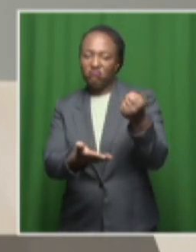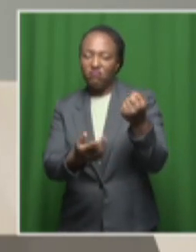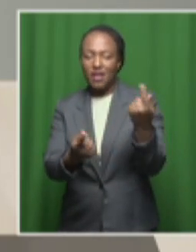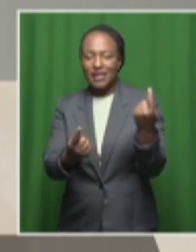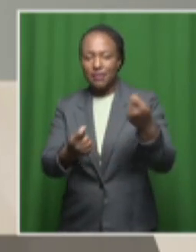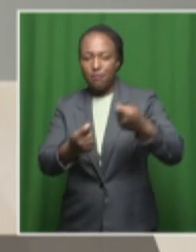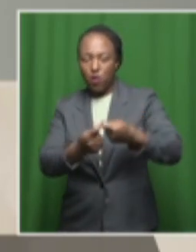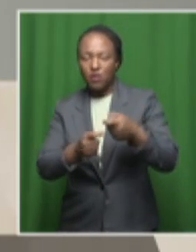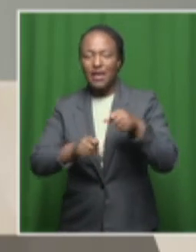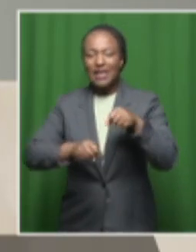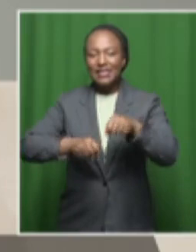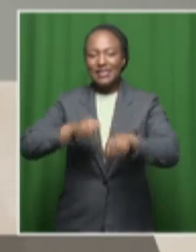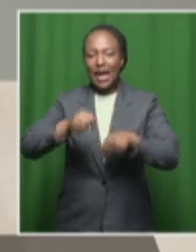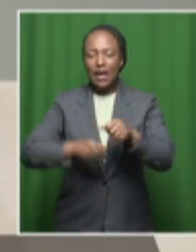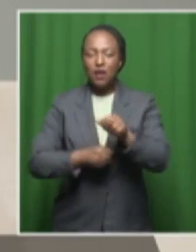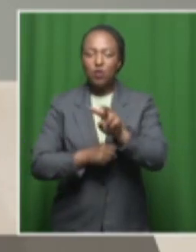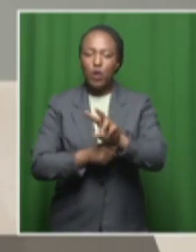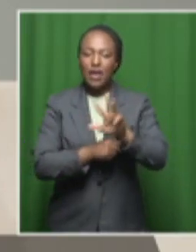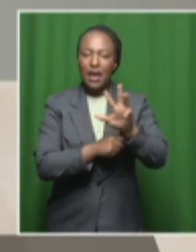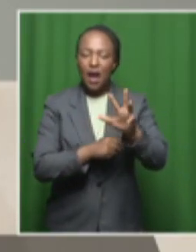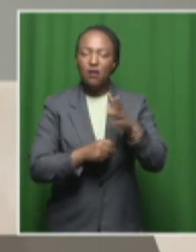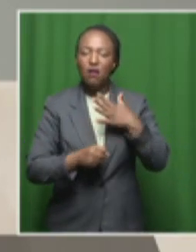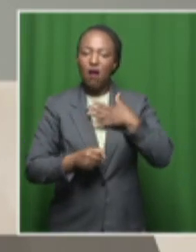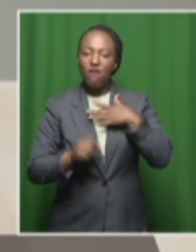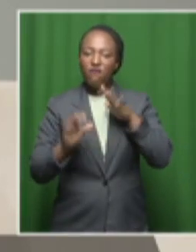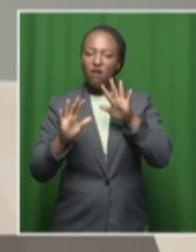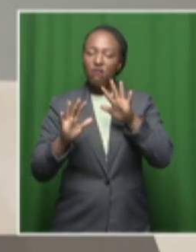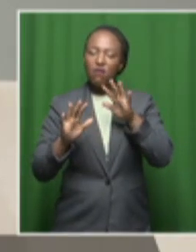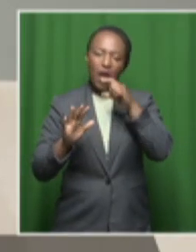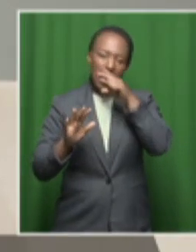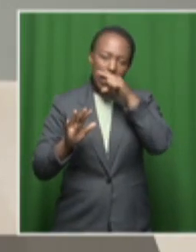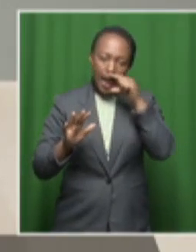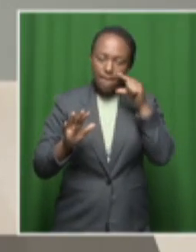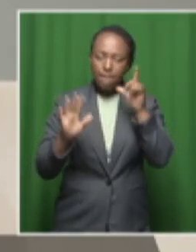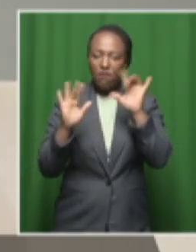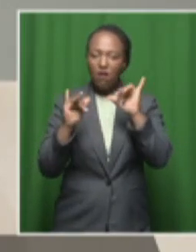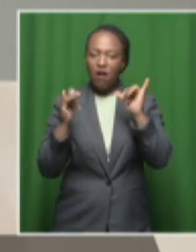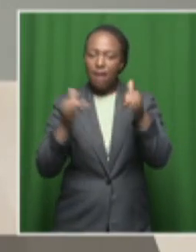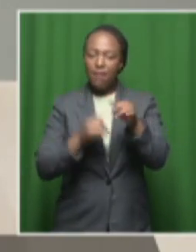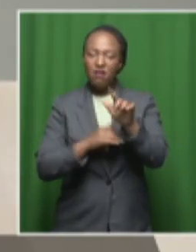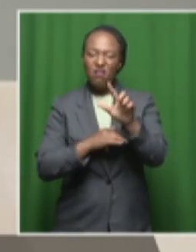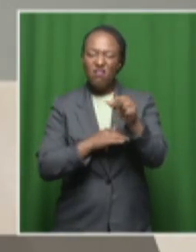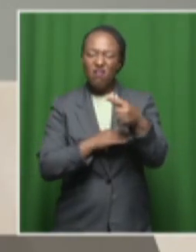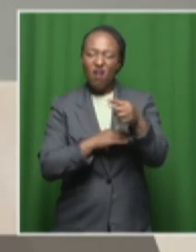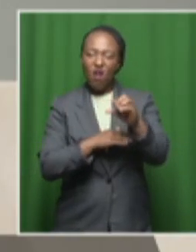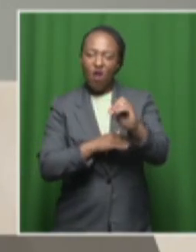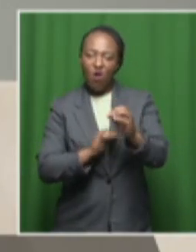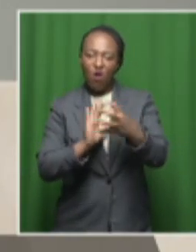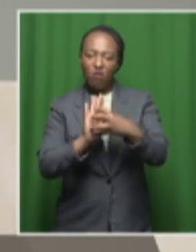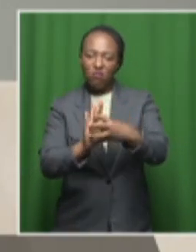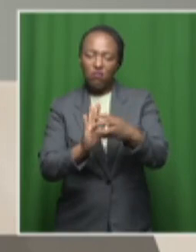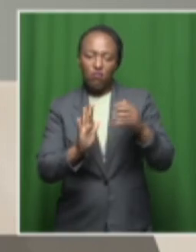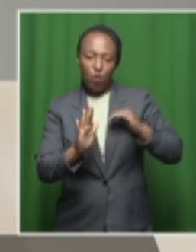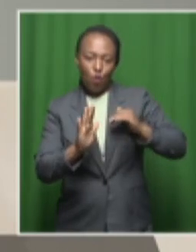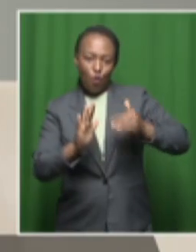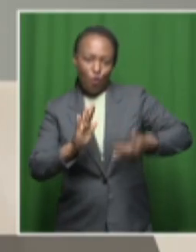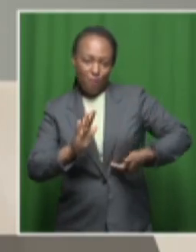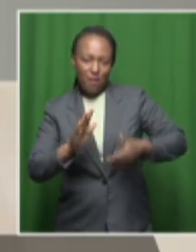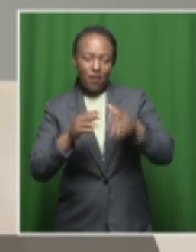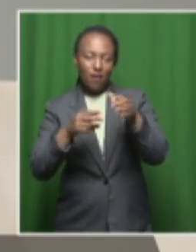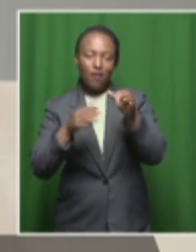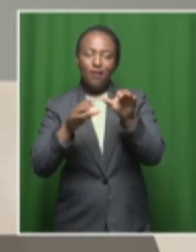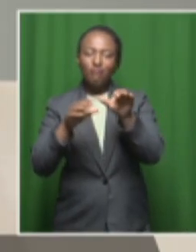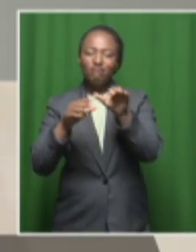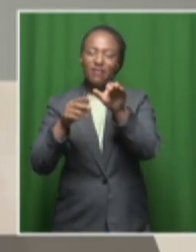our brand and logo. What's quite interesting is that the youth is getting involved. You're having your women categories now, which assist in